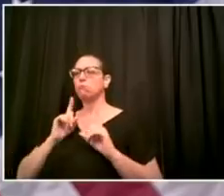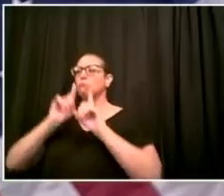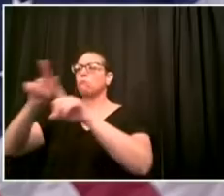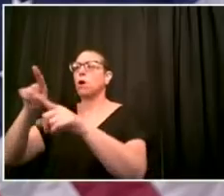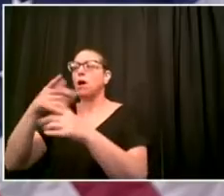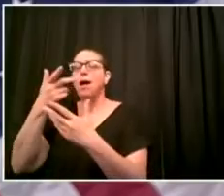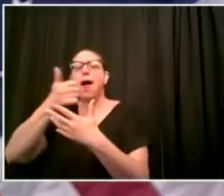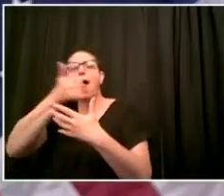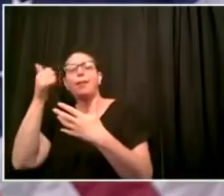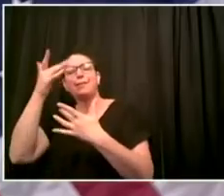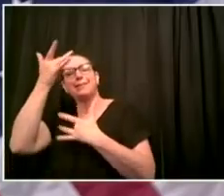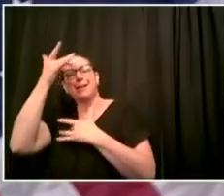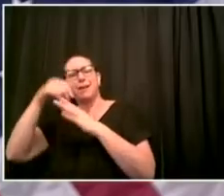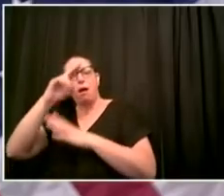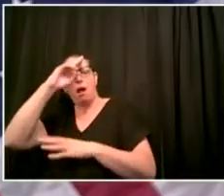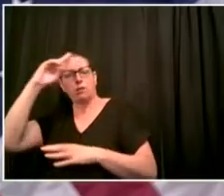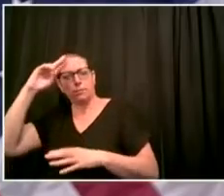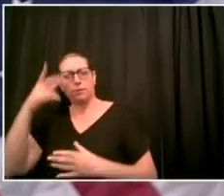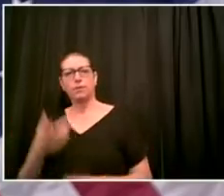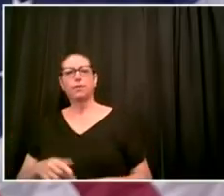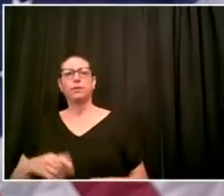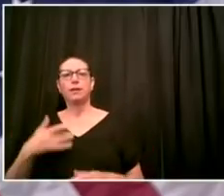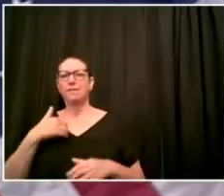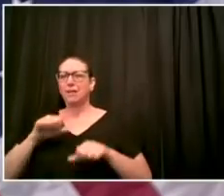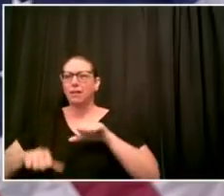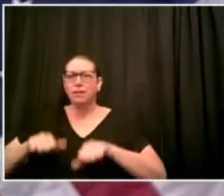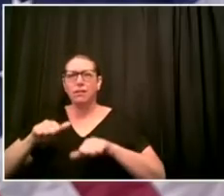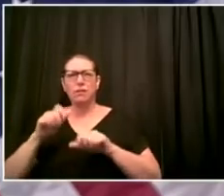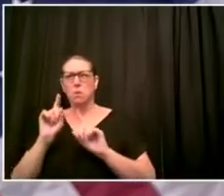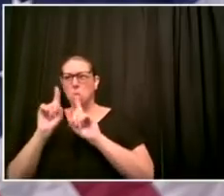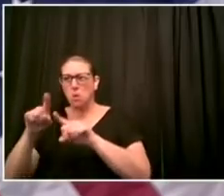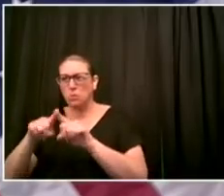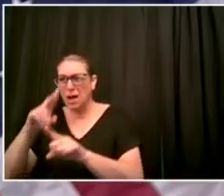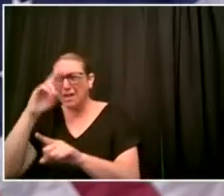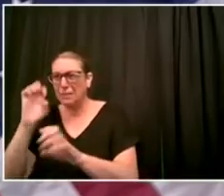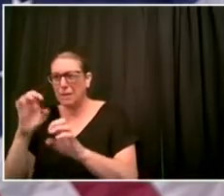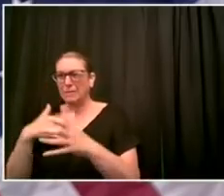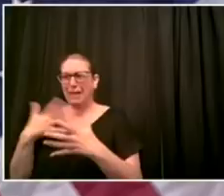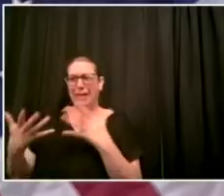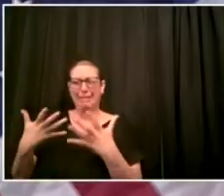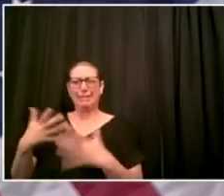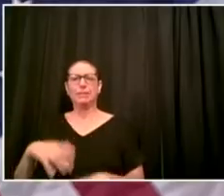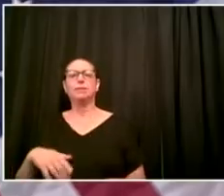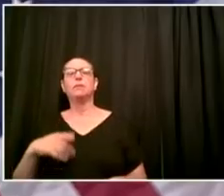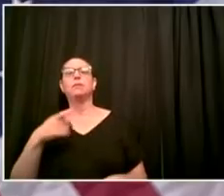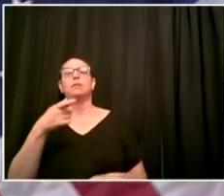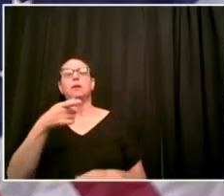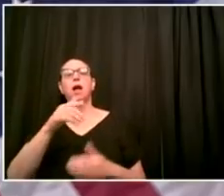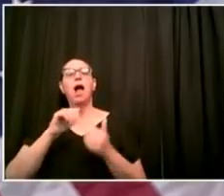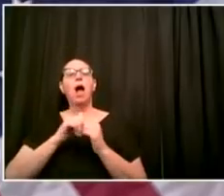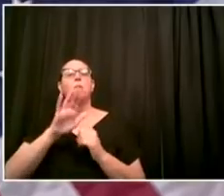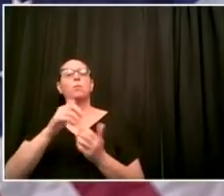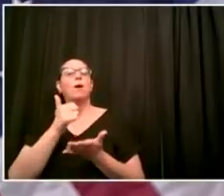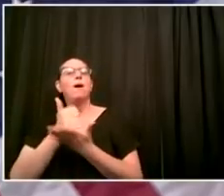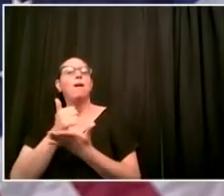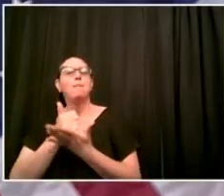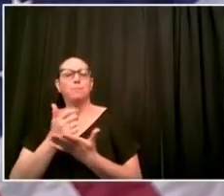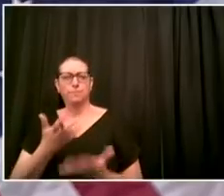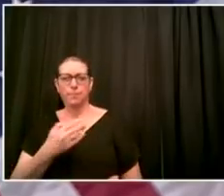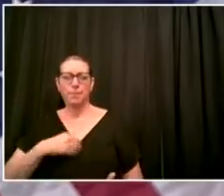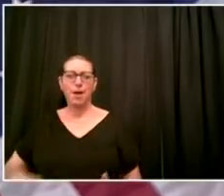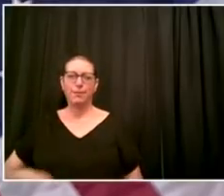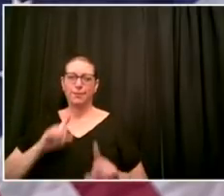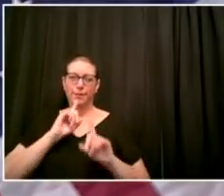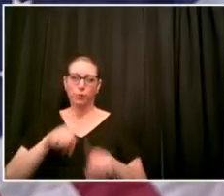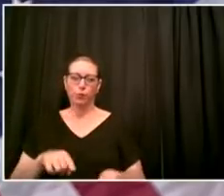healthcare challenges out there. So in a second, I'll turn to Dr. Katz on that. But on this one, I'll start, and then if Ted wants to add.